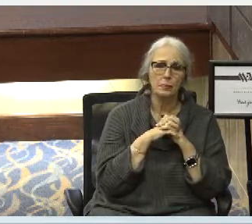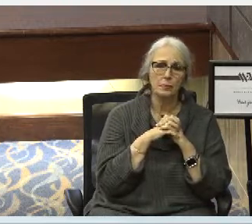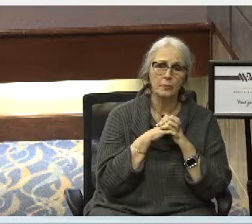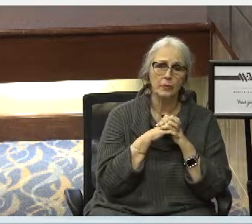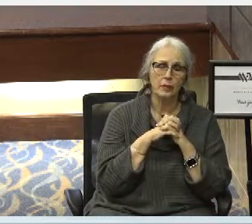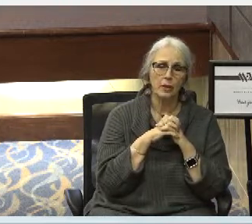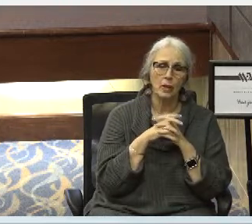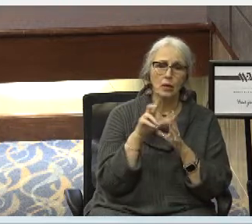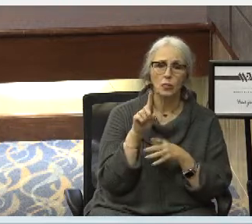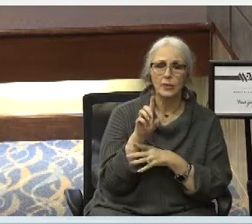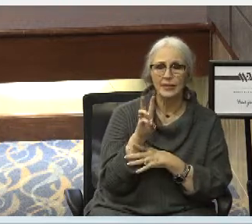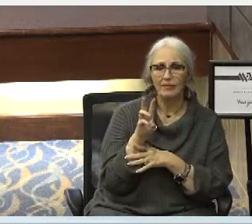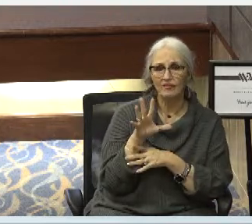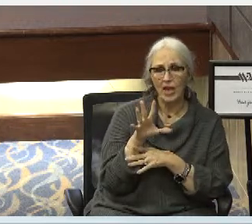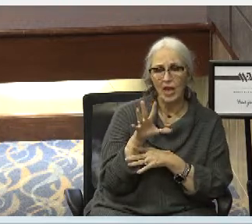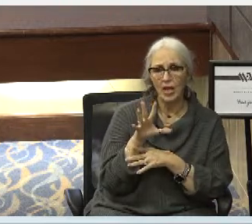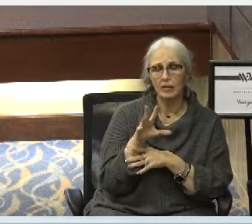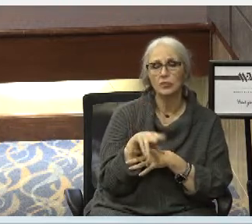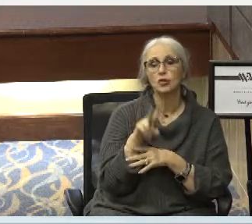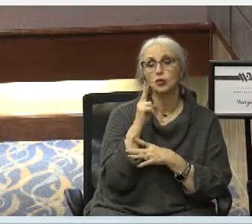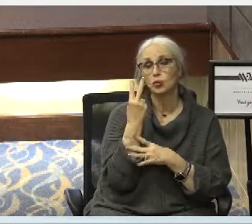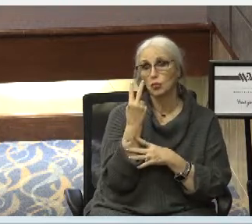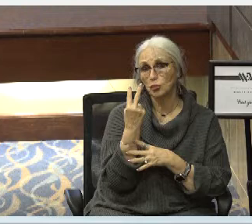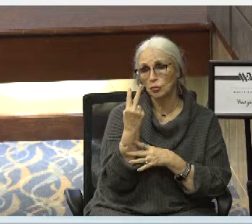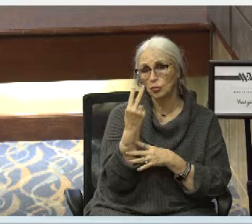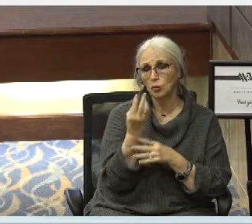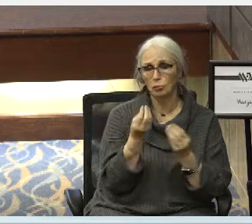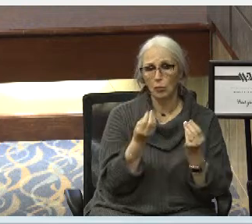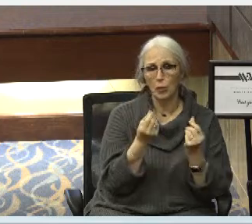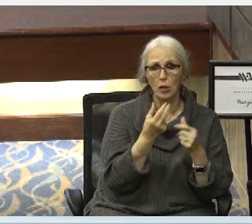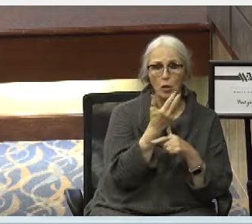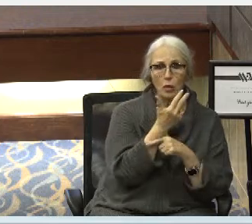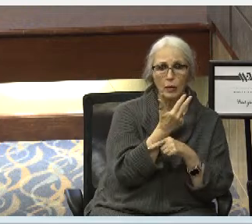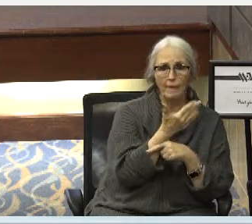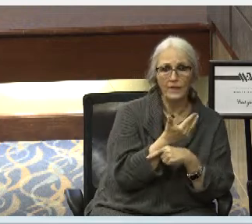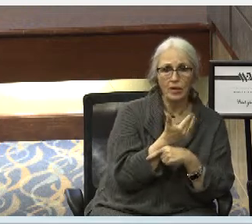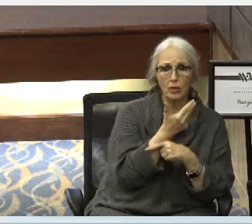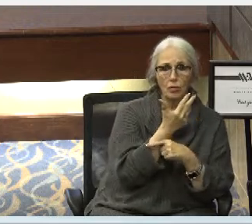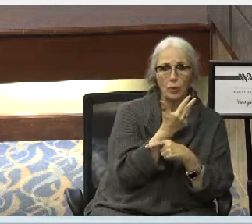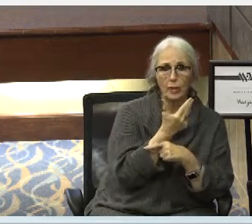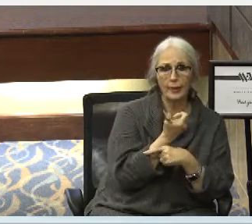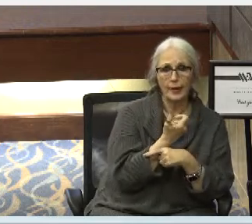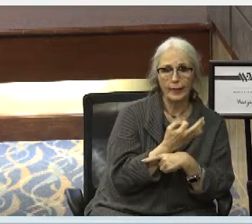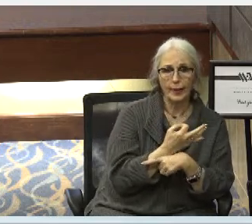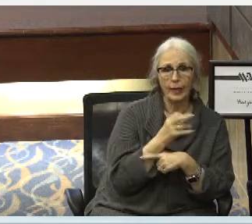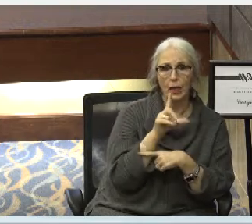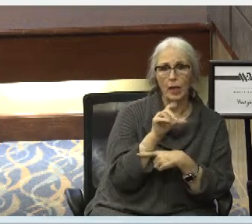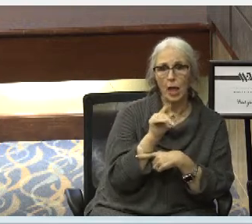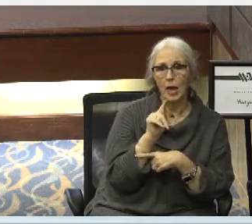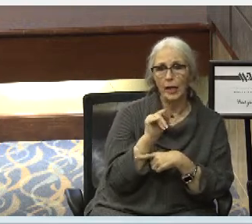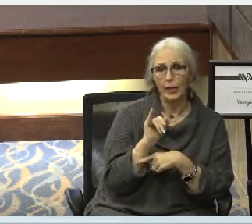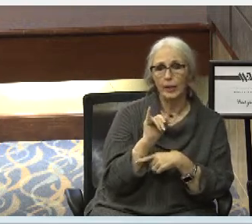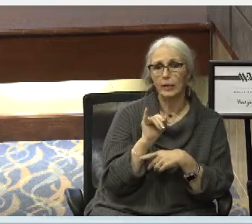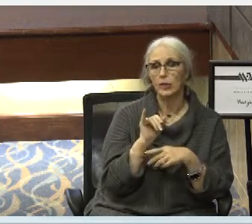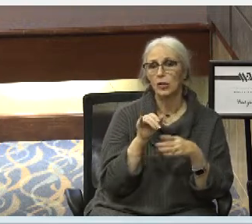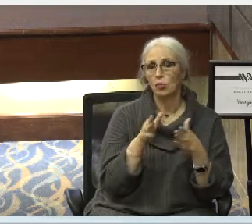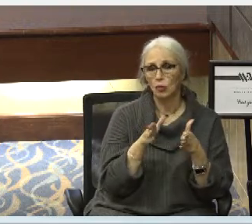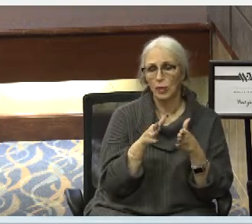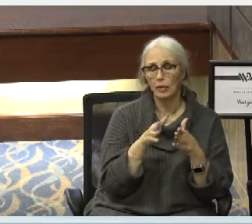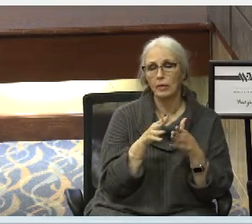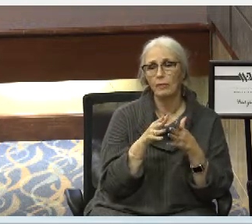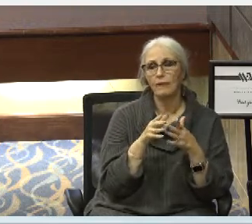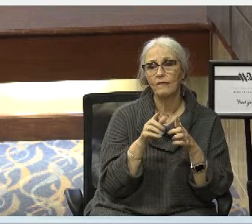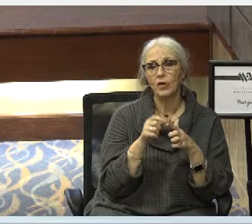And then 165 is two properties, 315 and 319 Lottie Street. This was the original application was